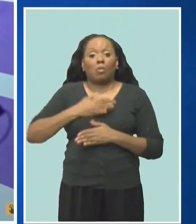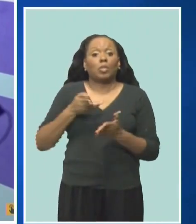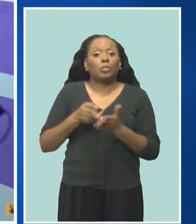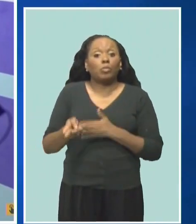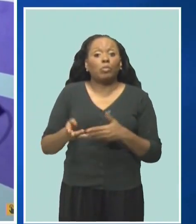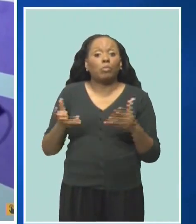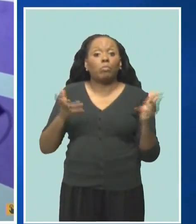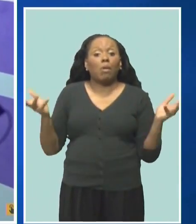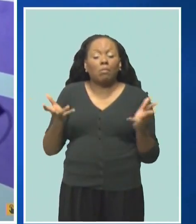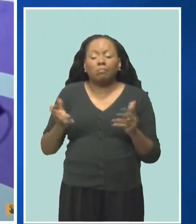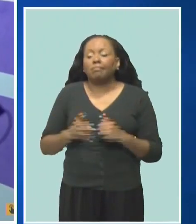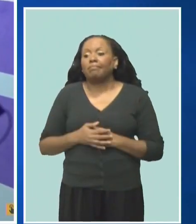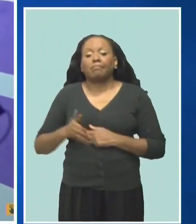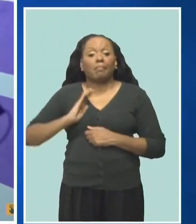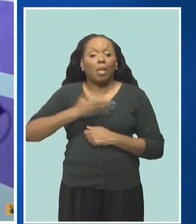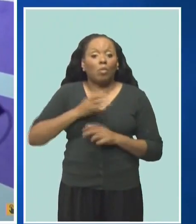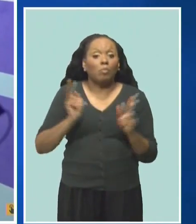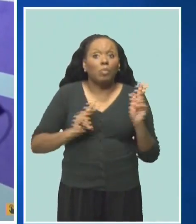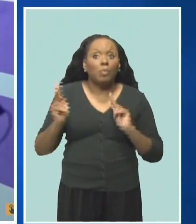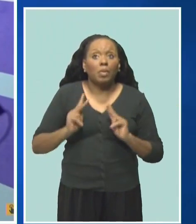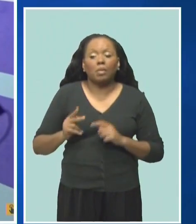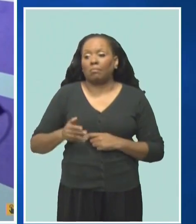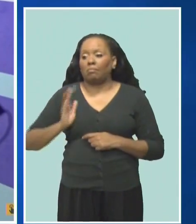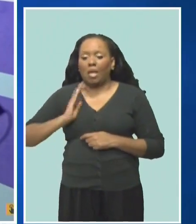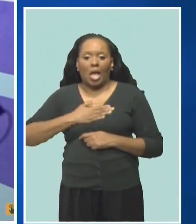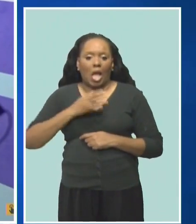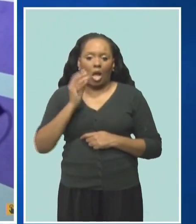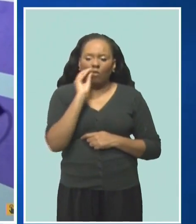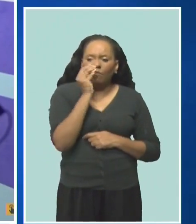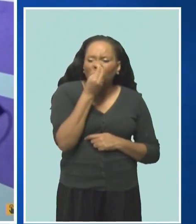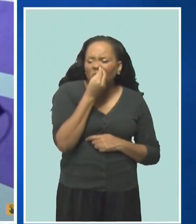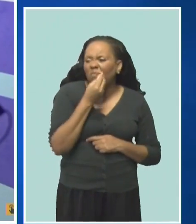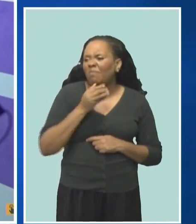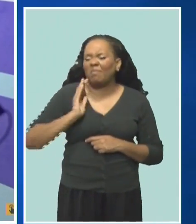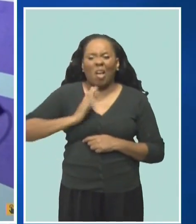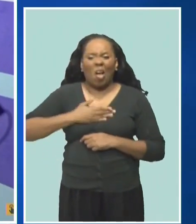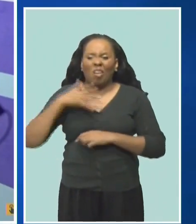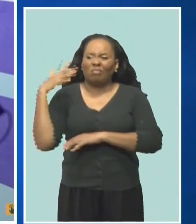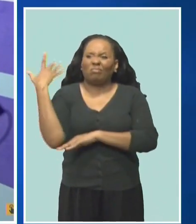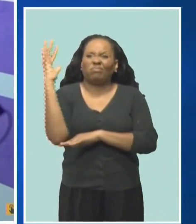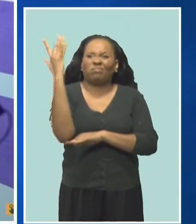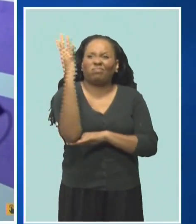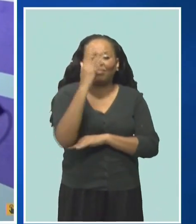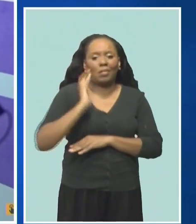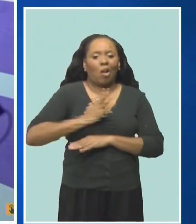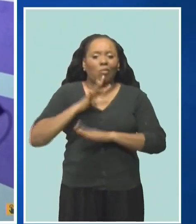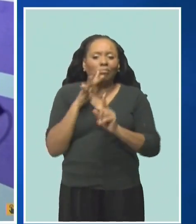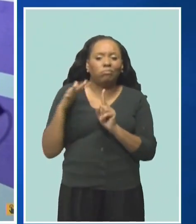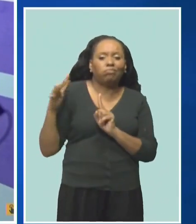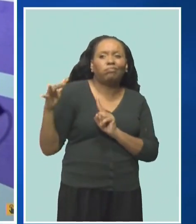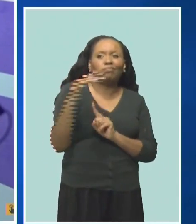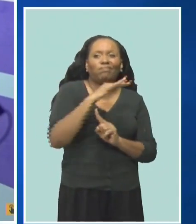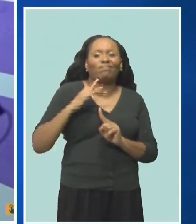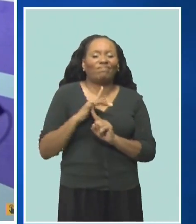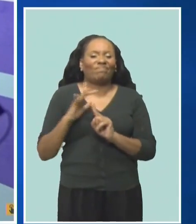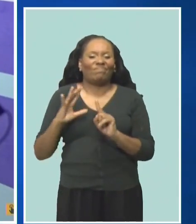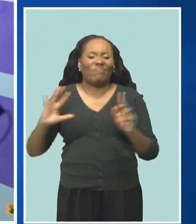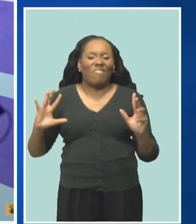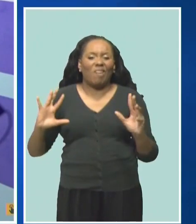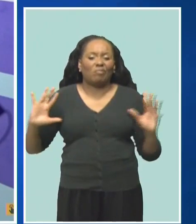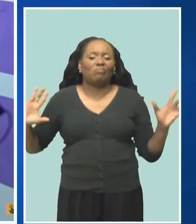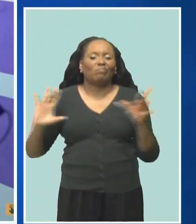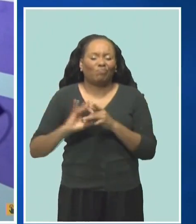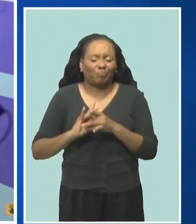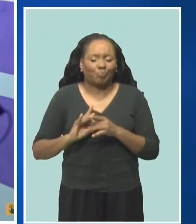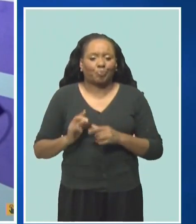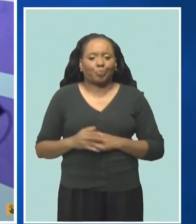that our people, our flora, and our fauna are linked together. Through acceptance of